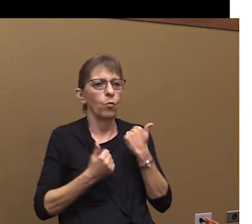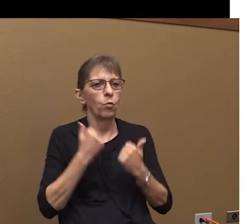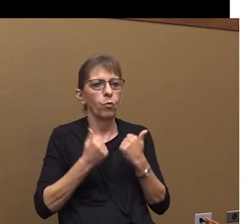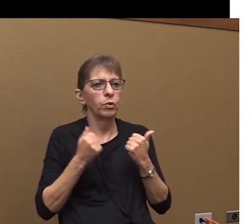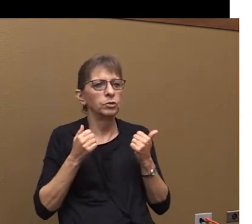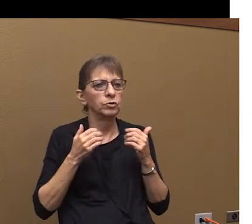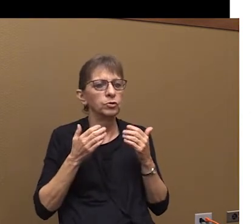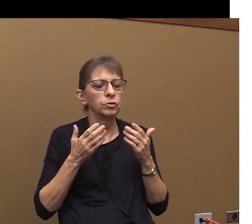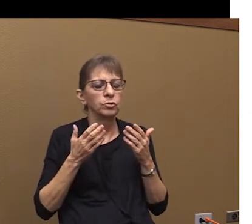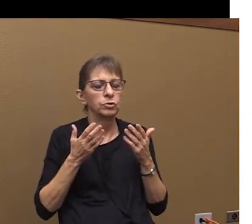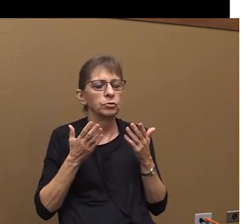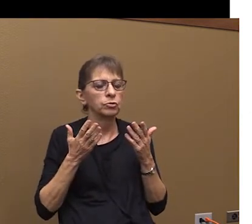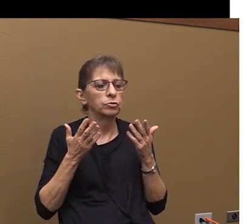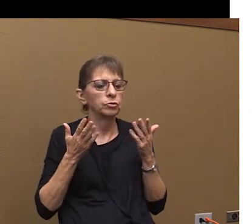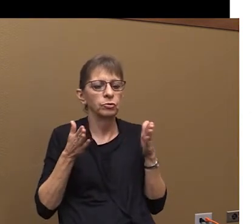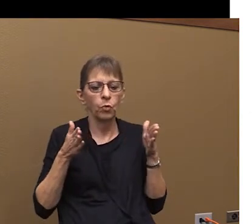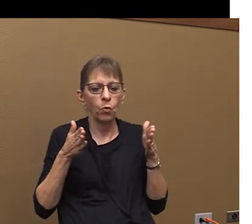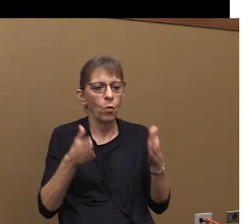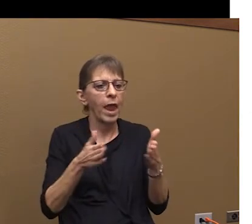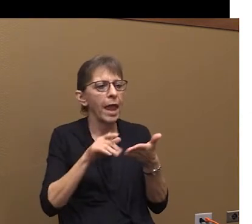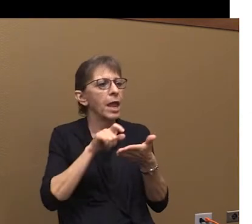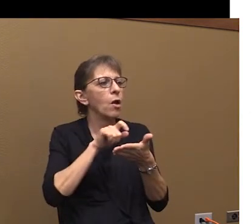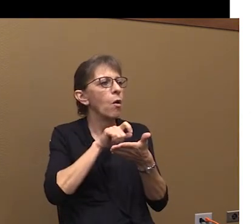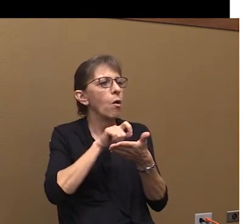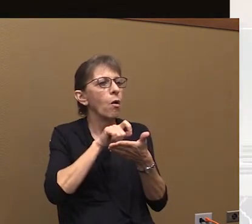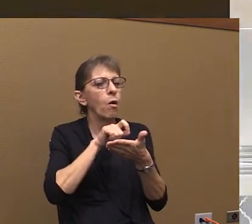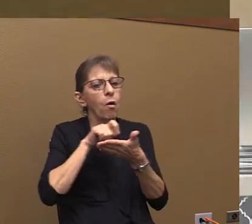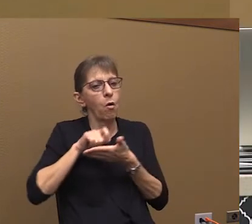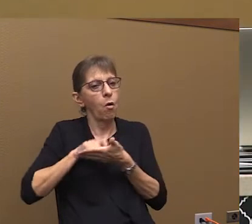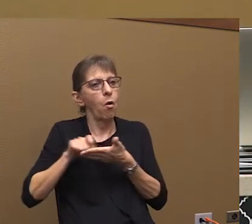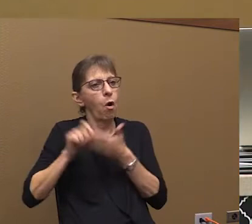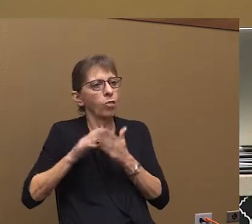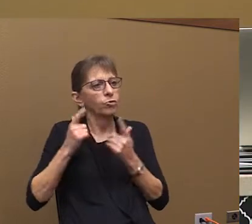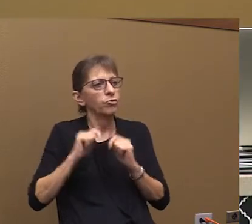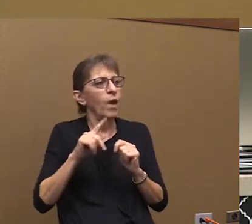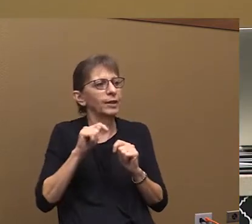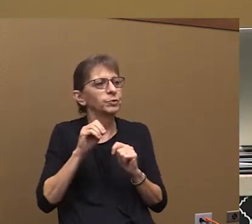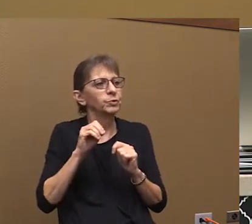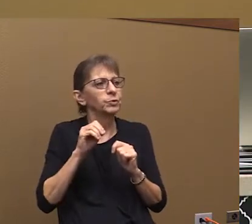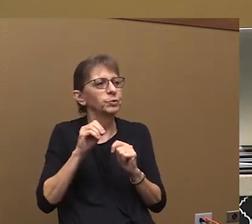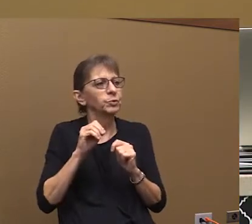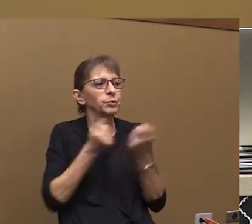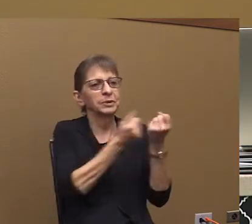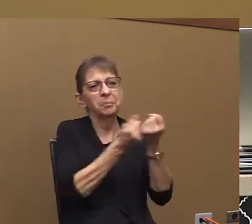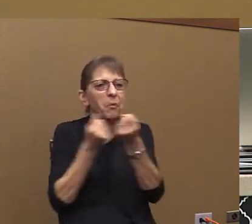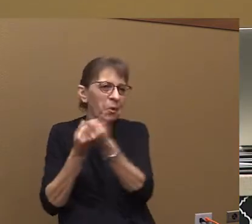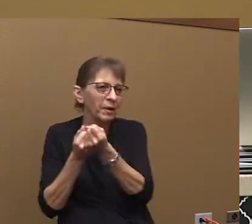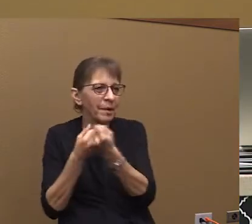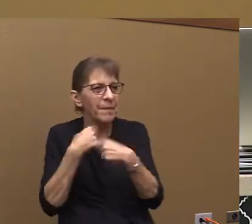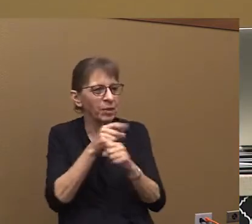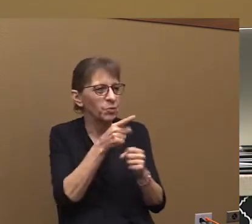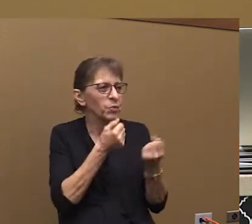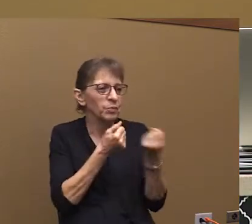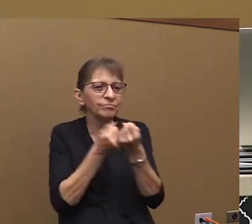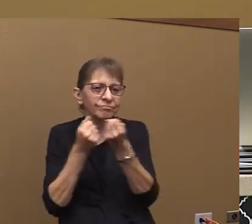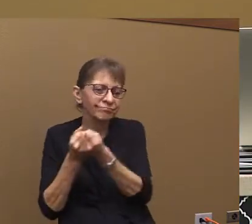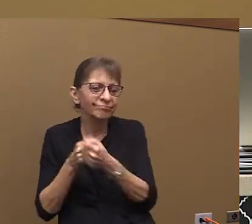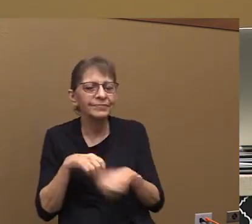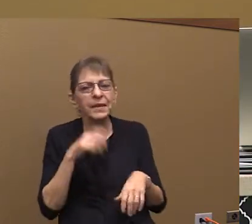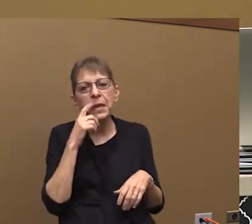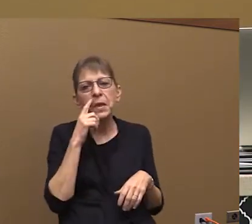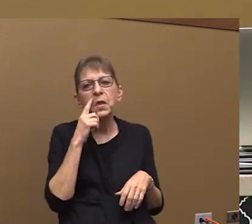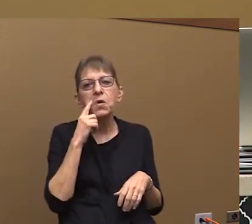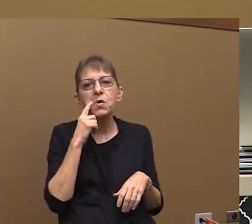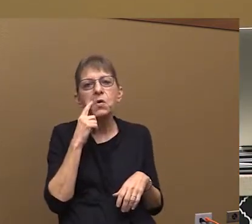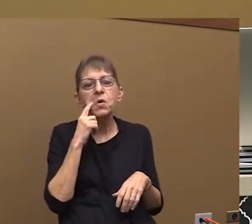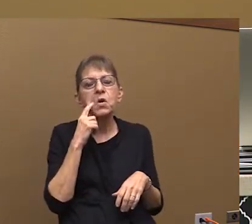about country living versus city living, and which way is the author trying to persuade